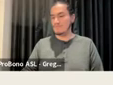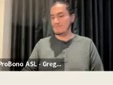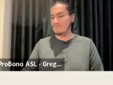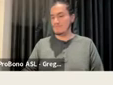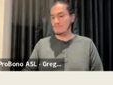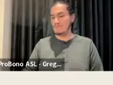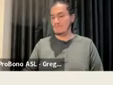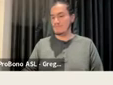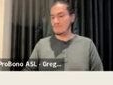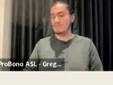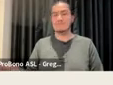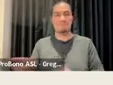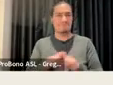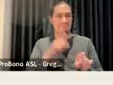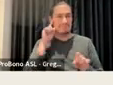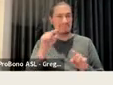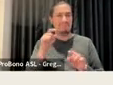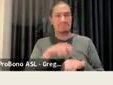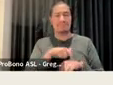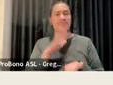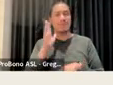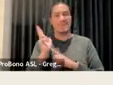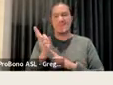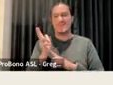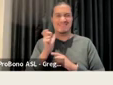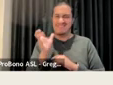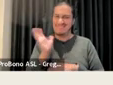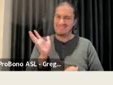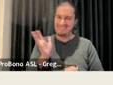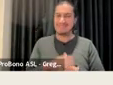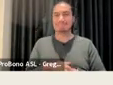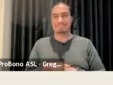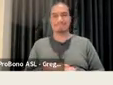Also, for the sake of time, I'm gonna do 3 minutes and not five.